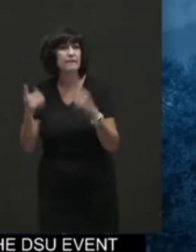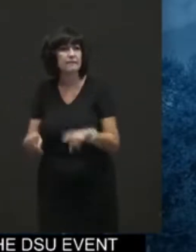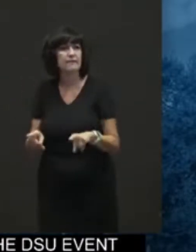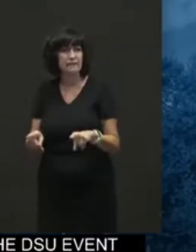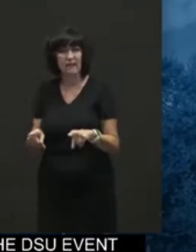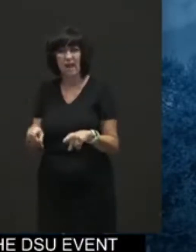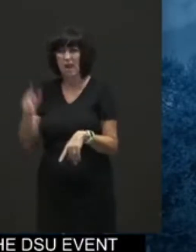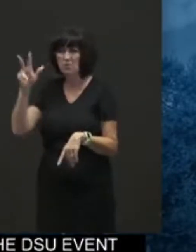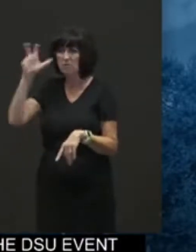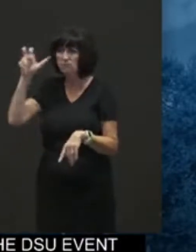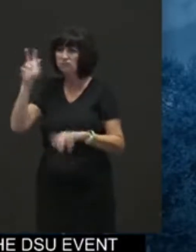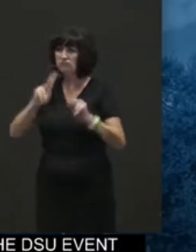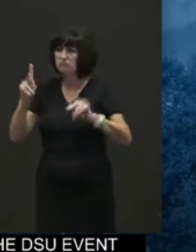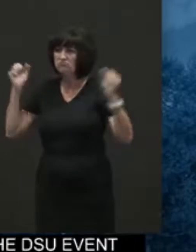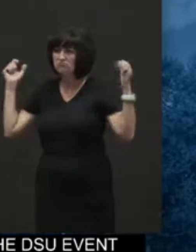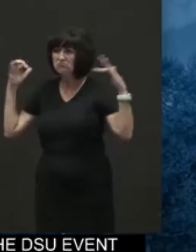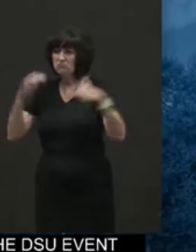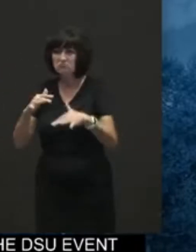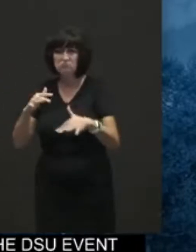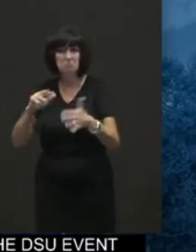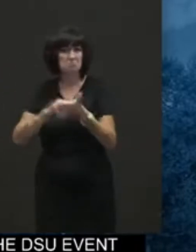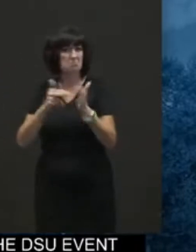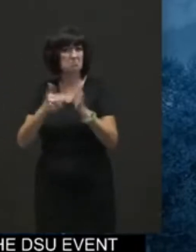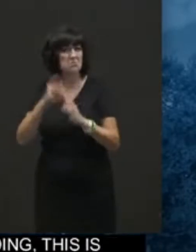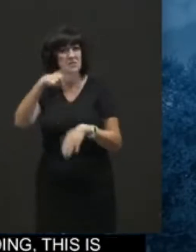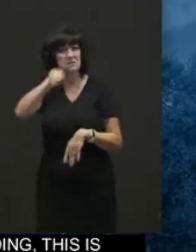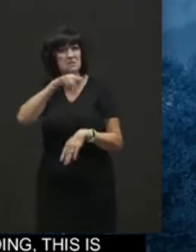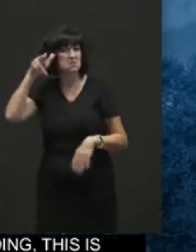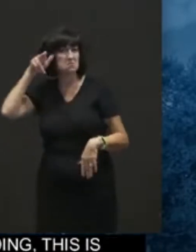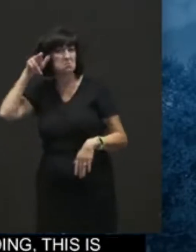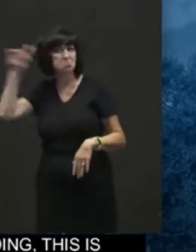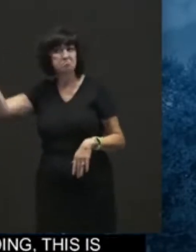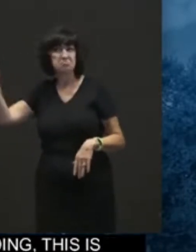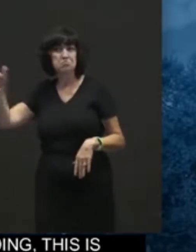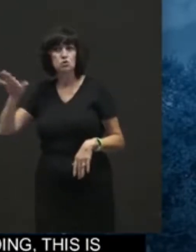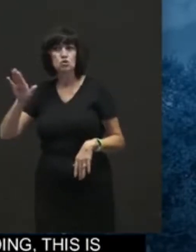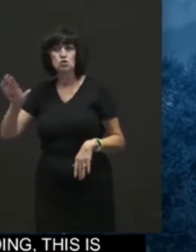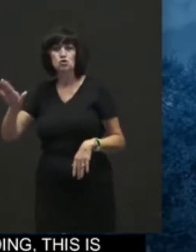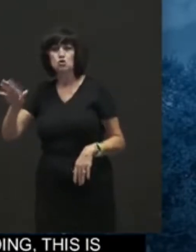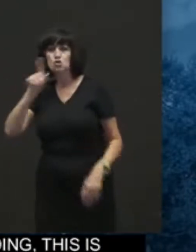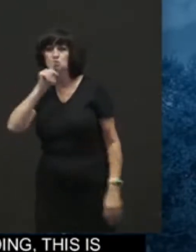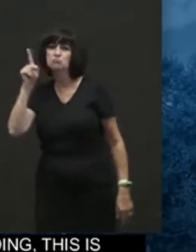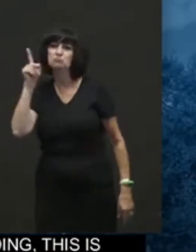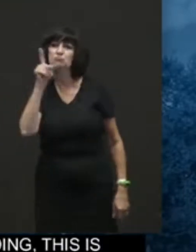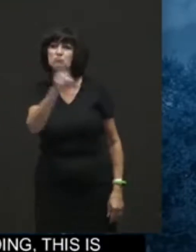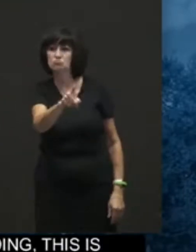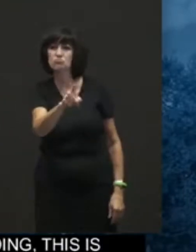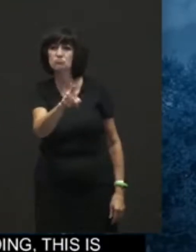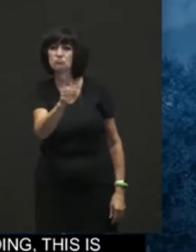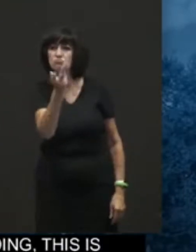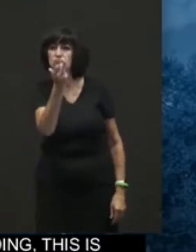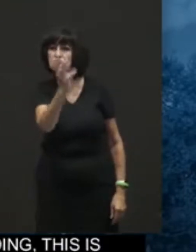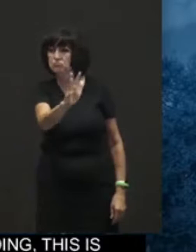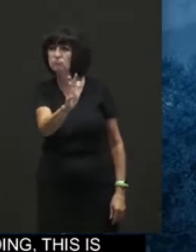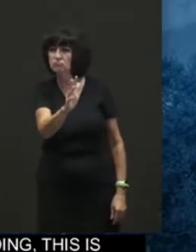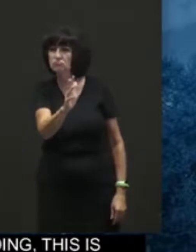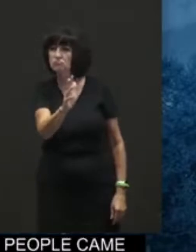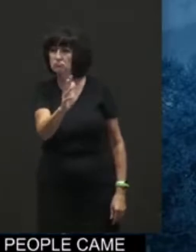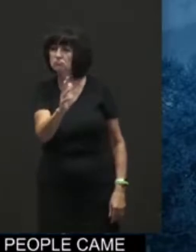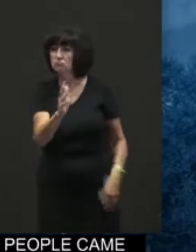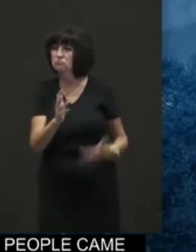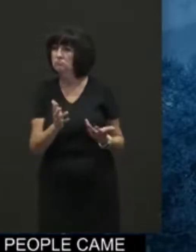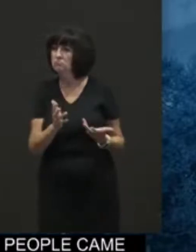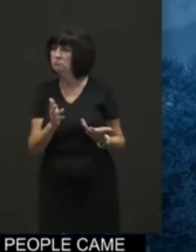not following your executive order. I think a lot of people are confused why the state might not know about this event before it